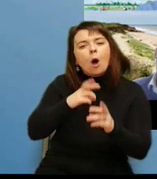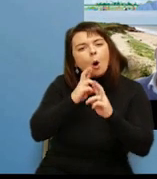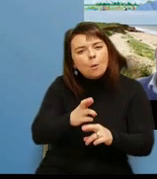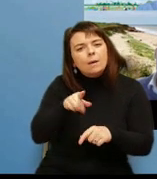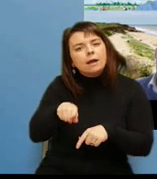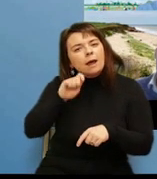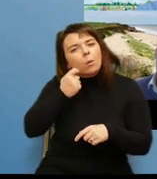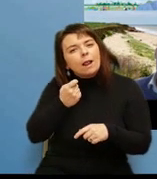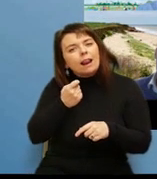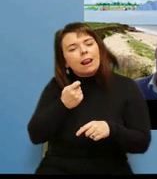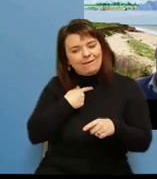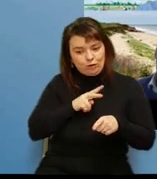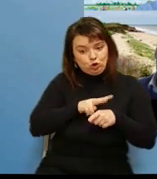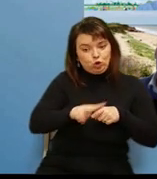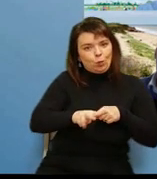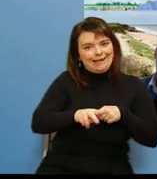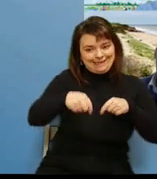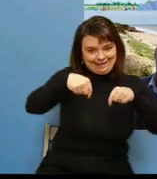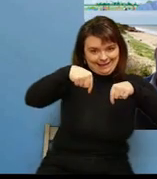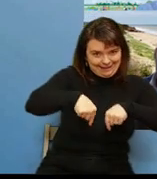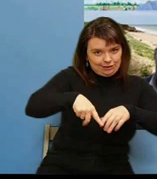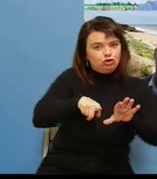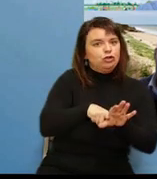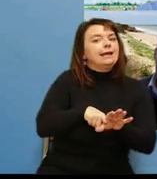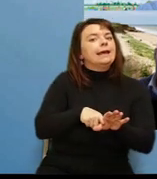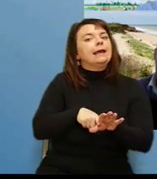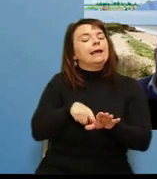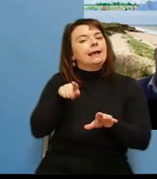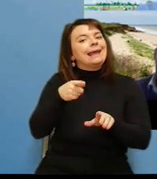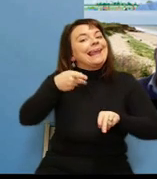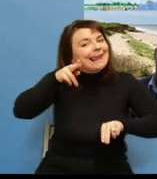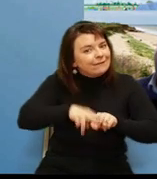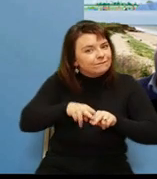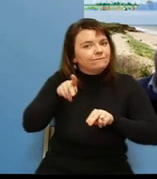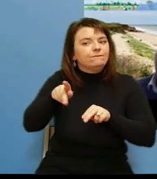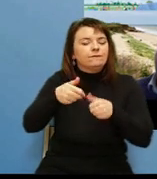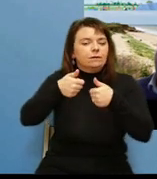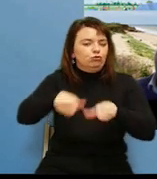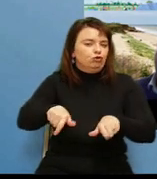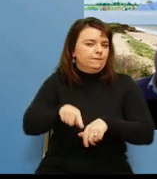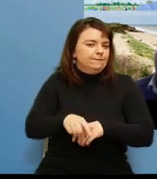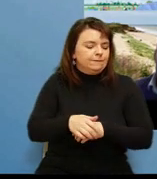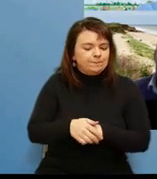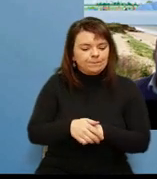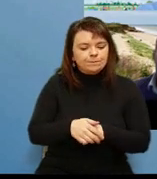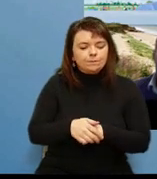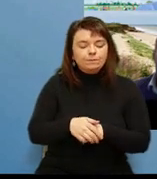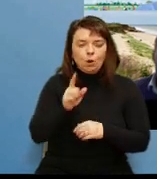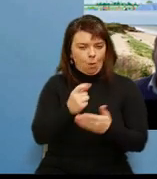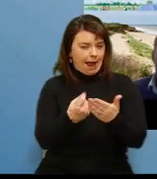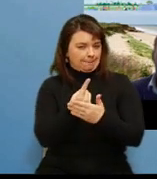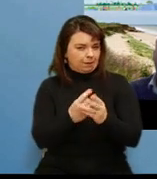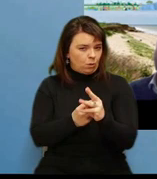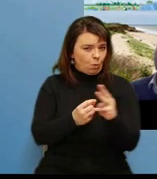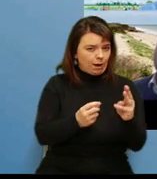be able to get 2 weeks in this year if that is approved. I think learning from what has happened in